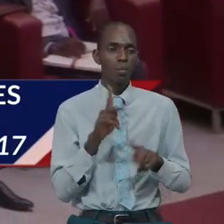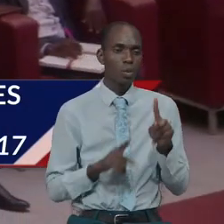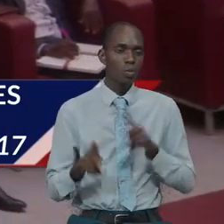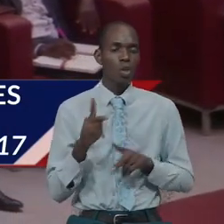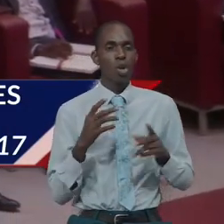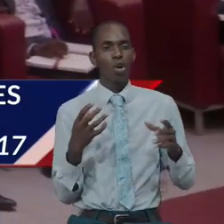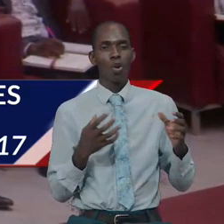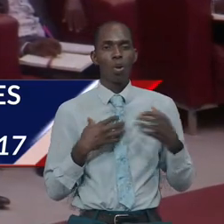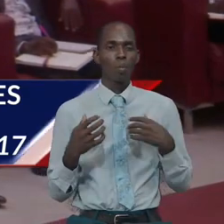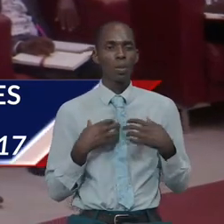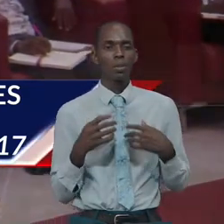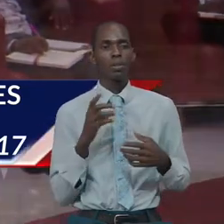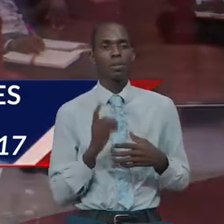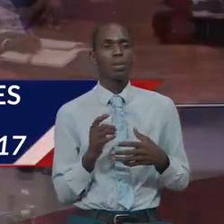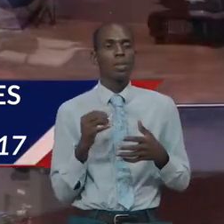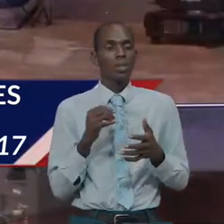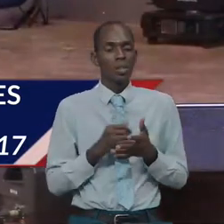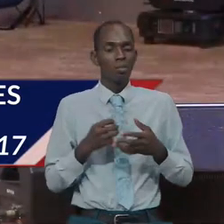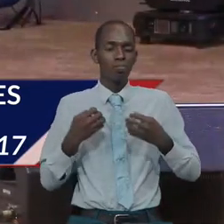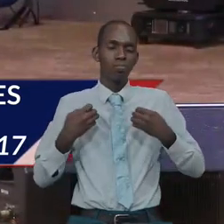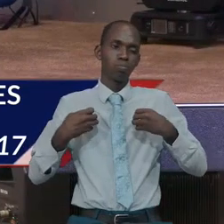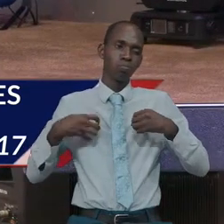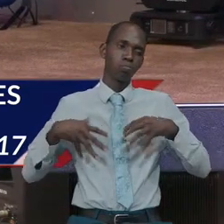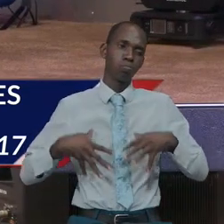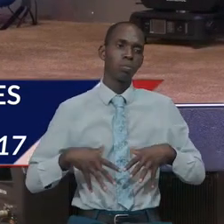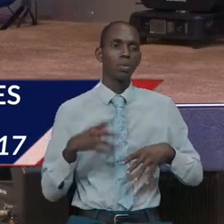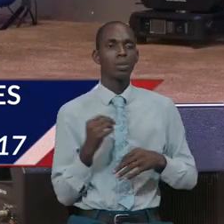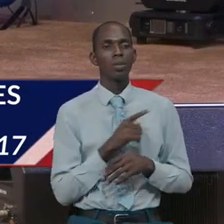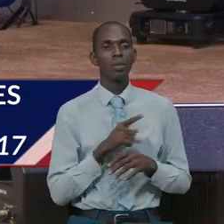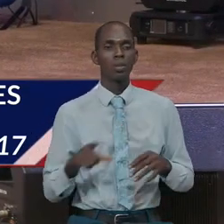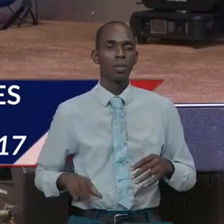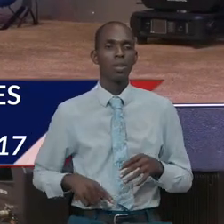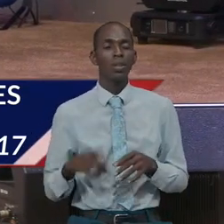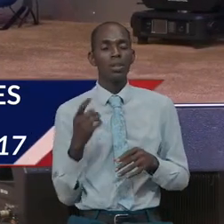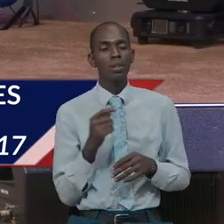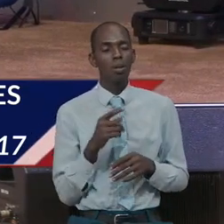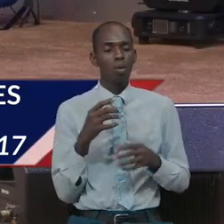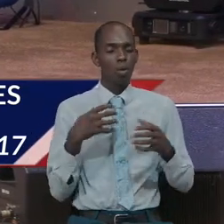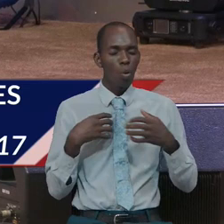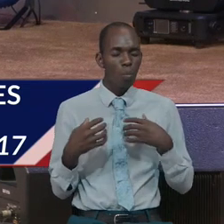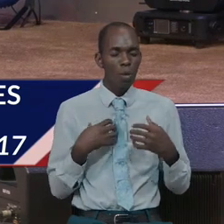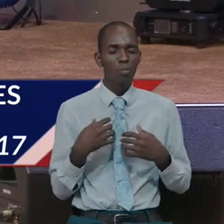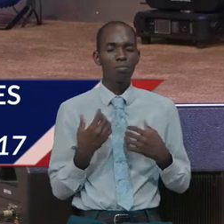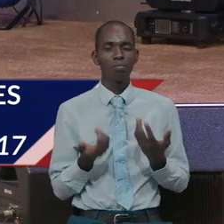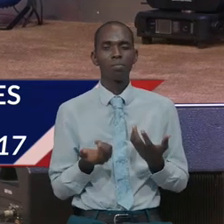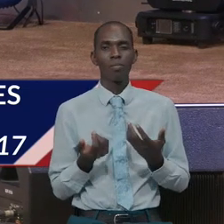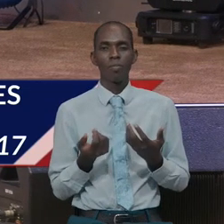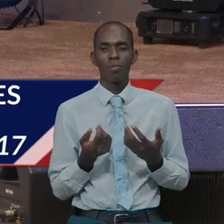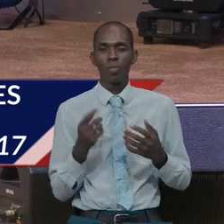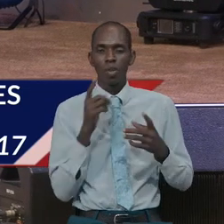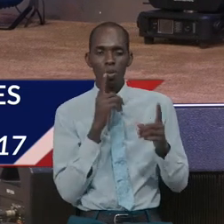And when the people complained, it displeased the Lord. Complaining, murmuring,